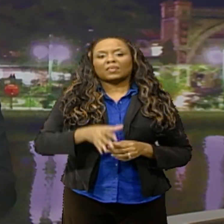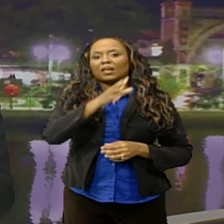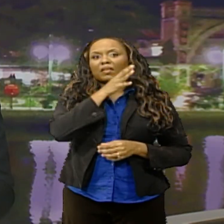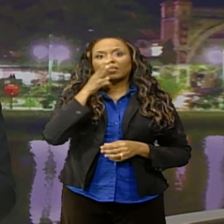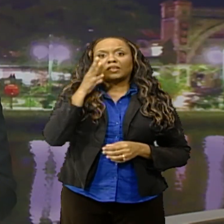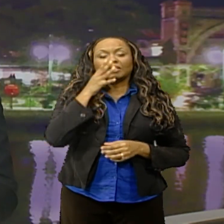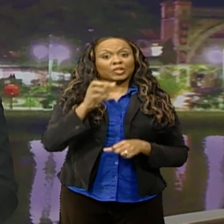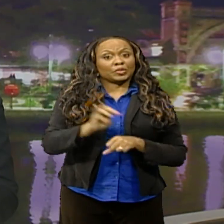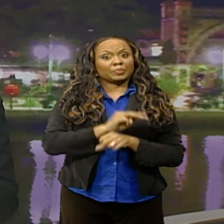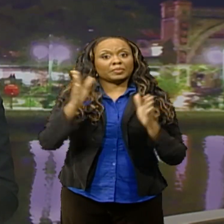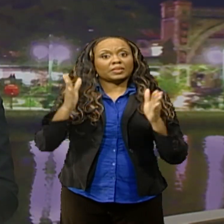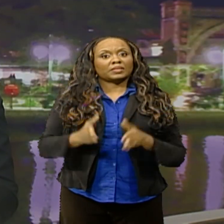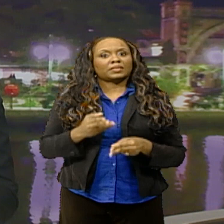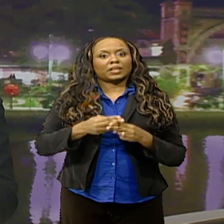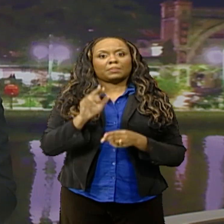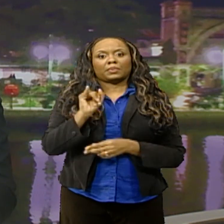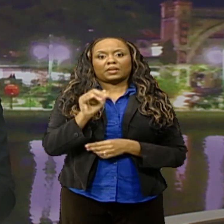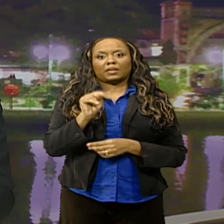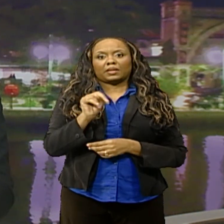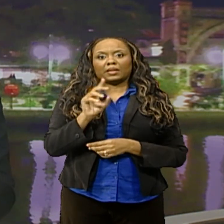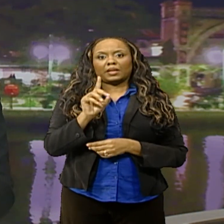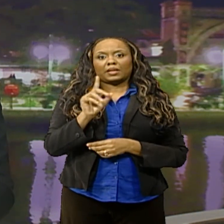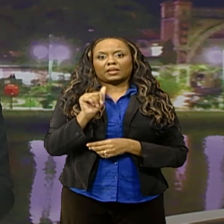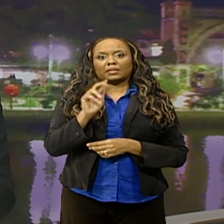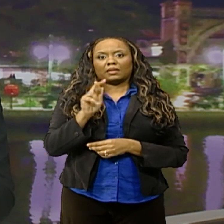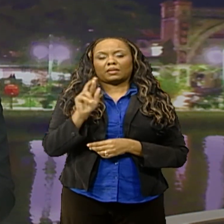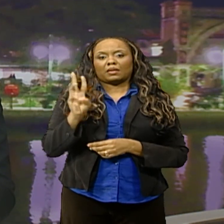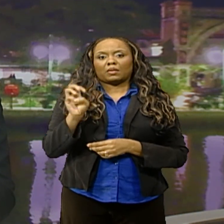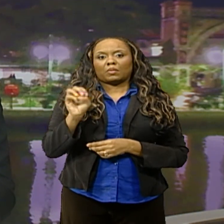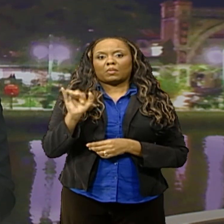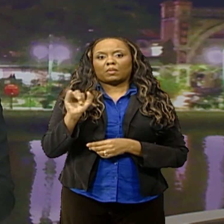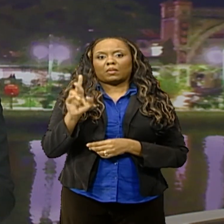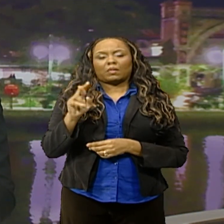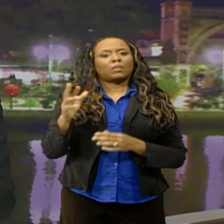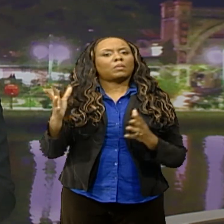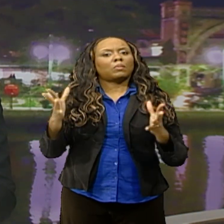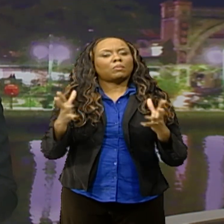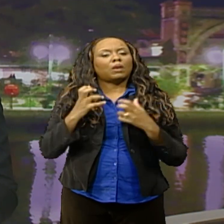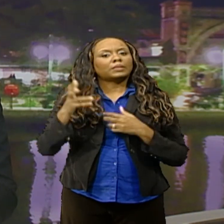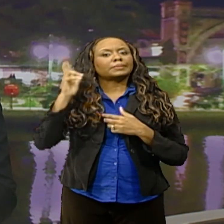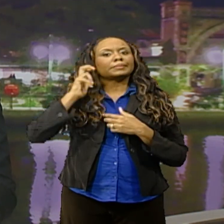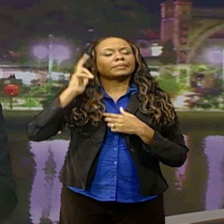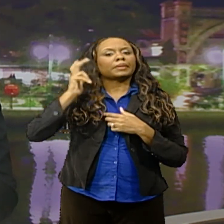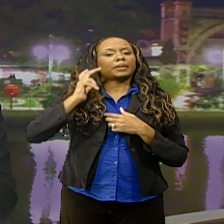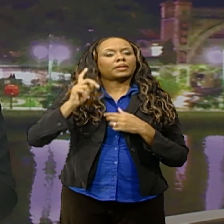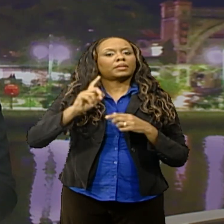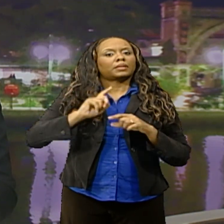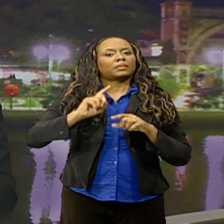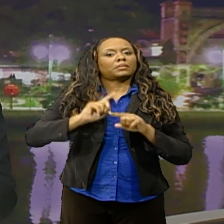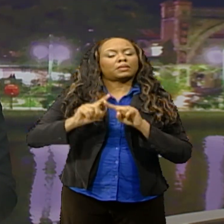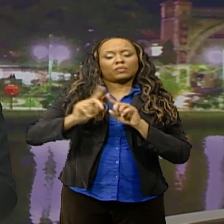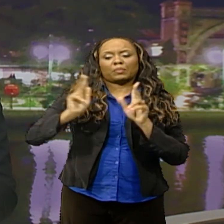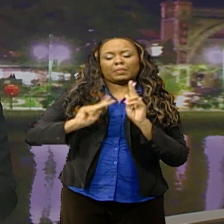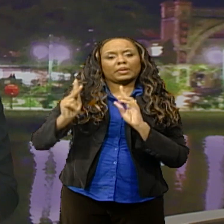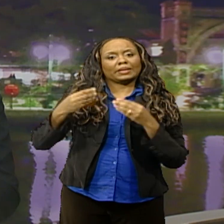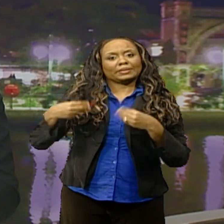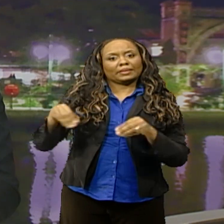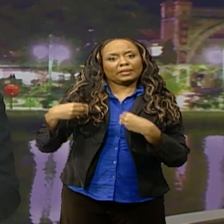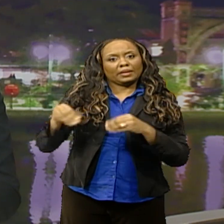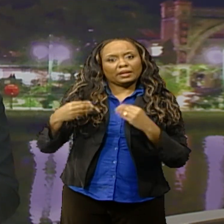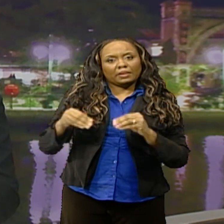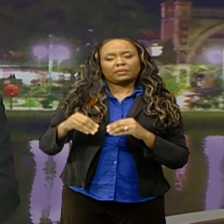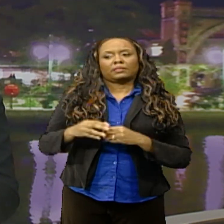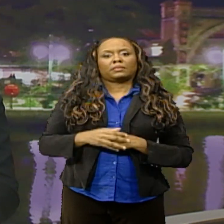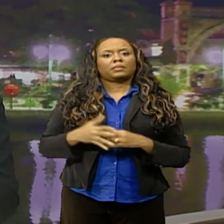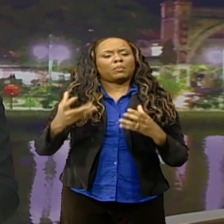Minister of Agriculture Indra Ware is keen to ensure local vendors have their voices heard during discussions on Barbados development.